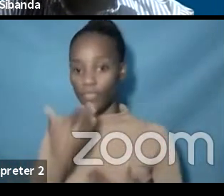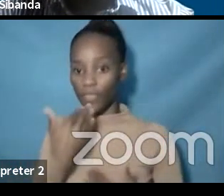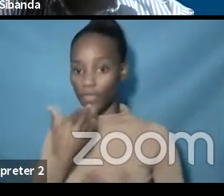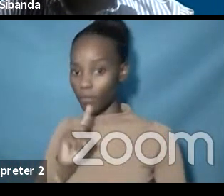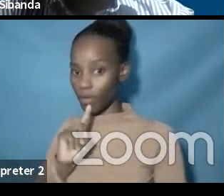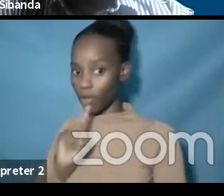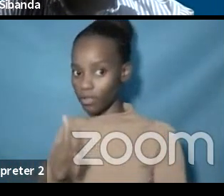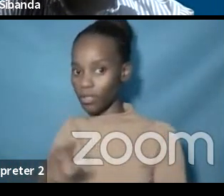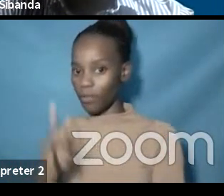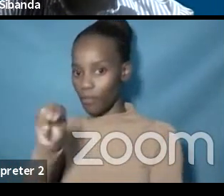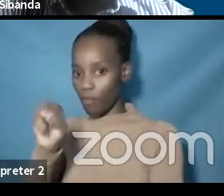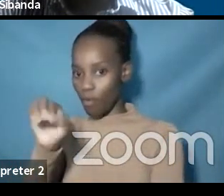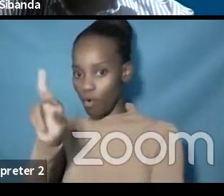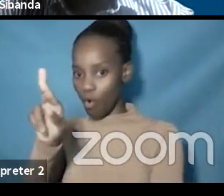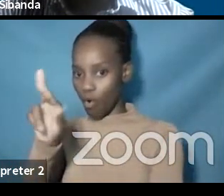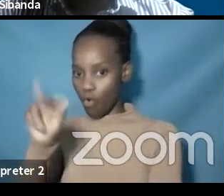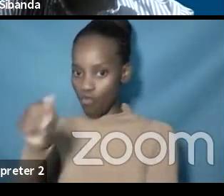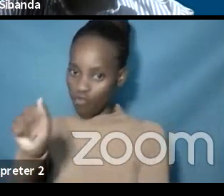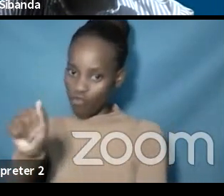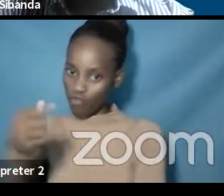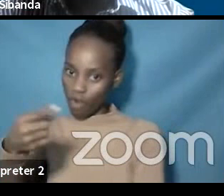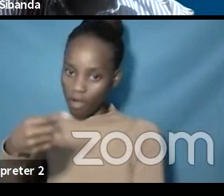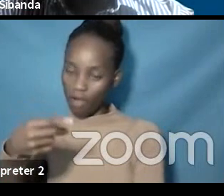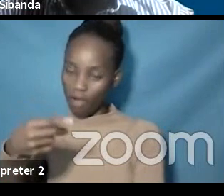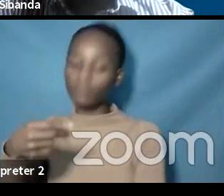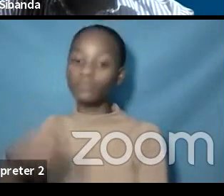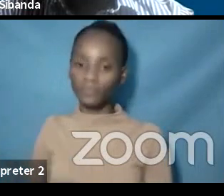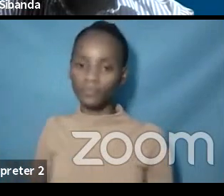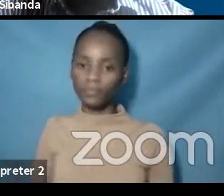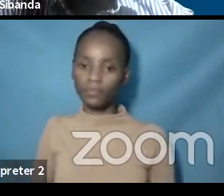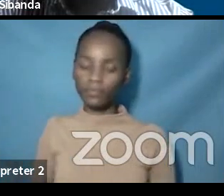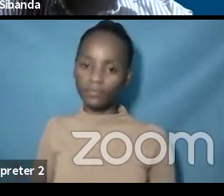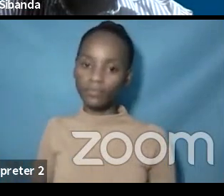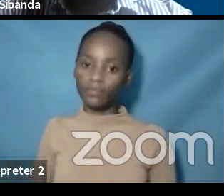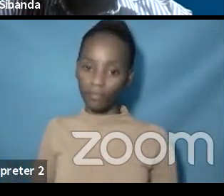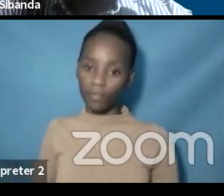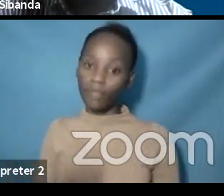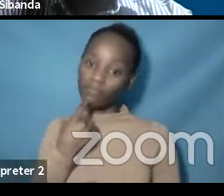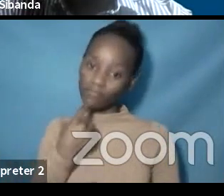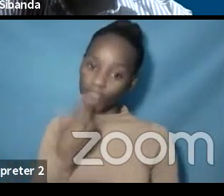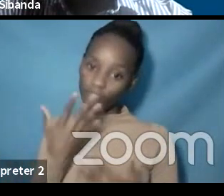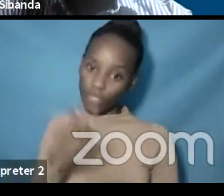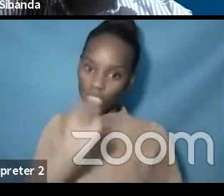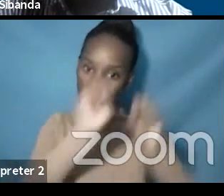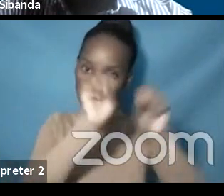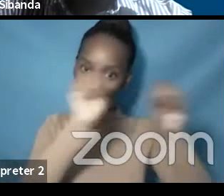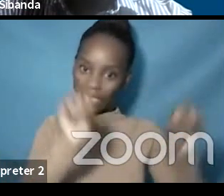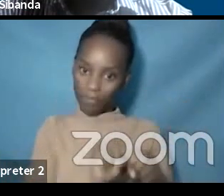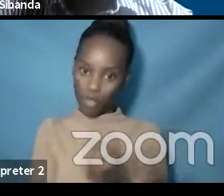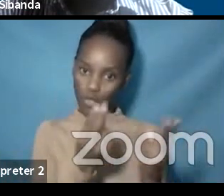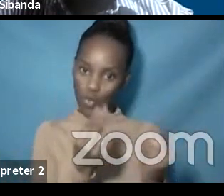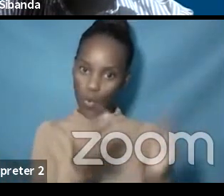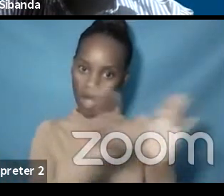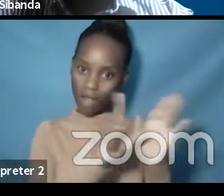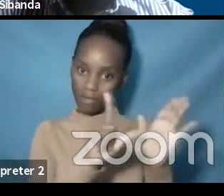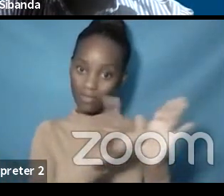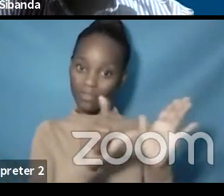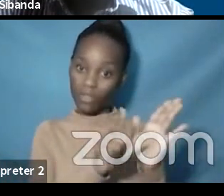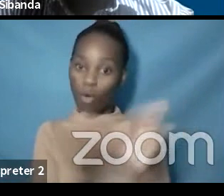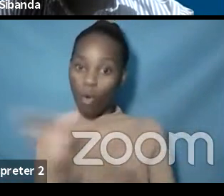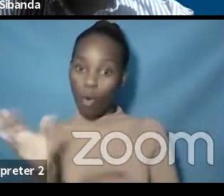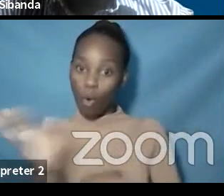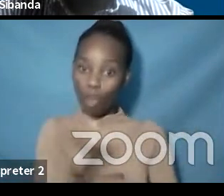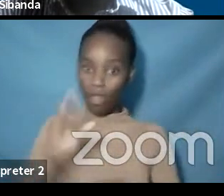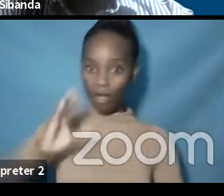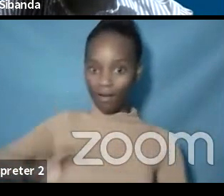per indicated, the new licensing system, RLA, will cater for all clients that have already migrated to the